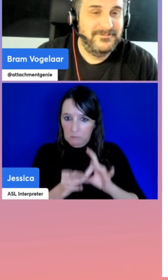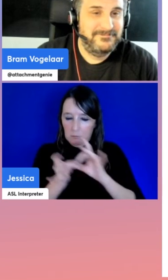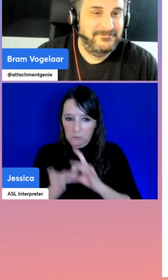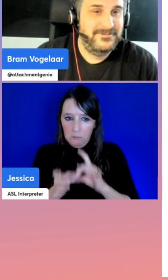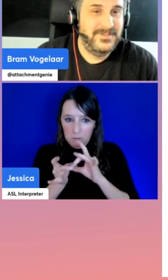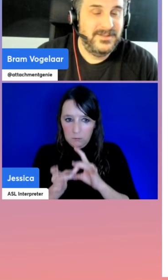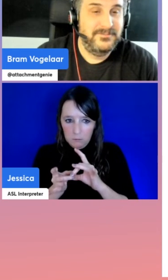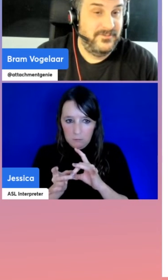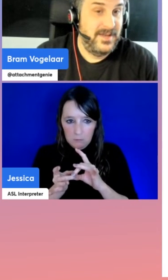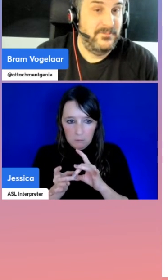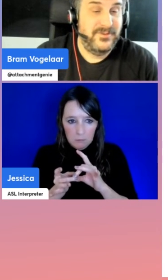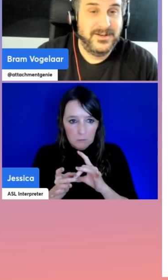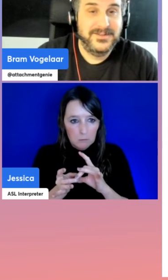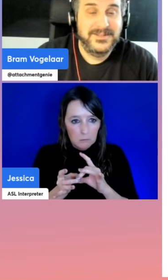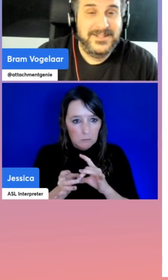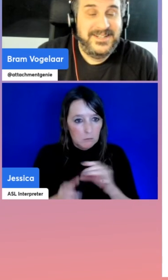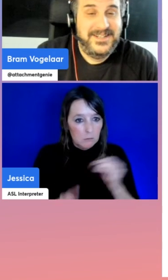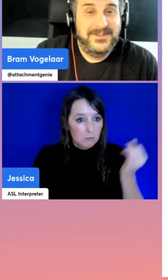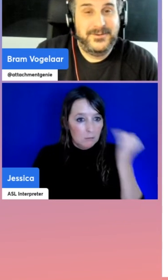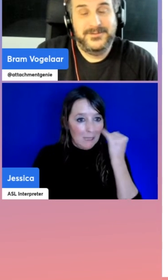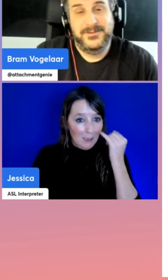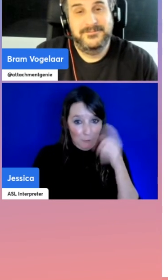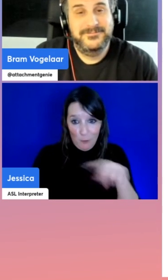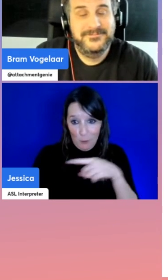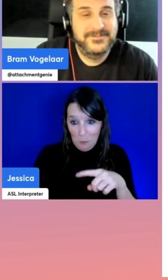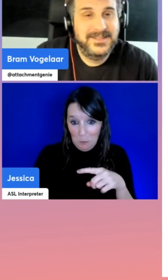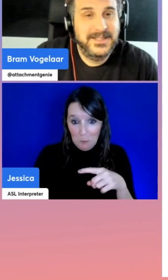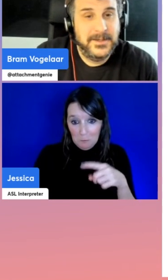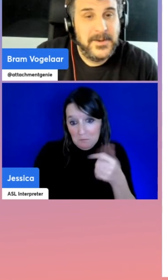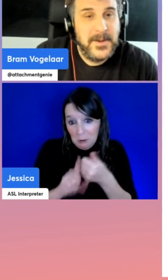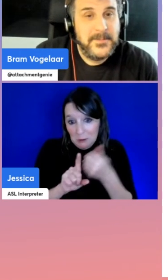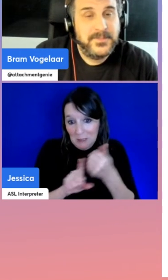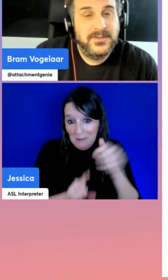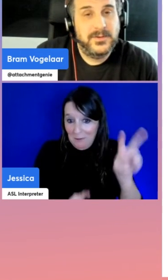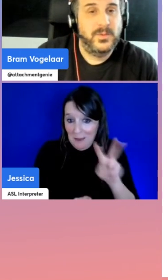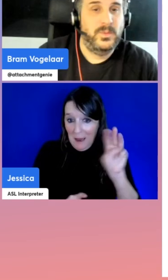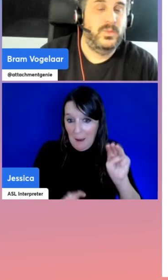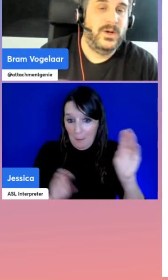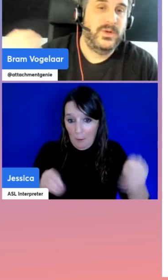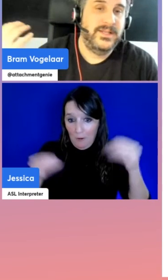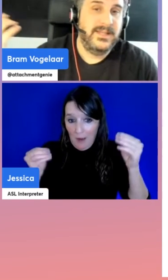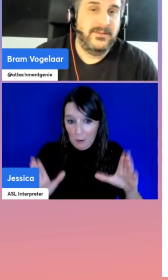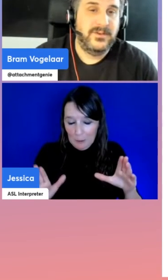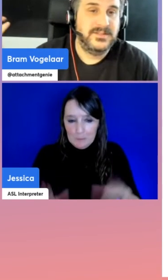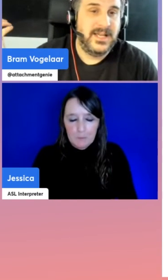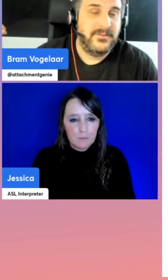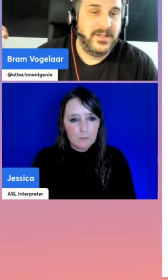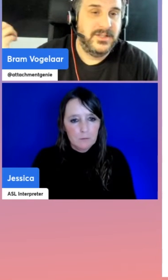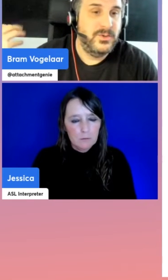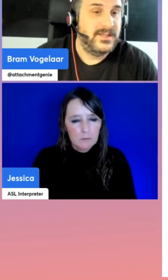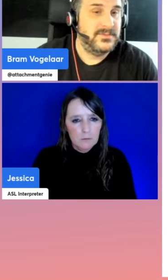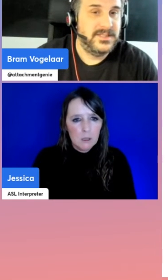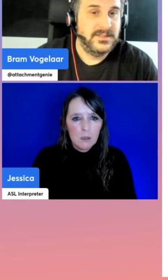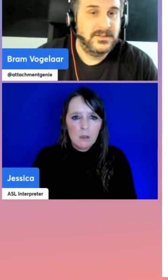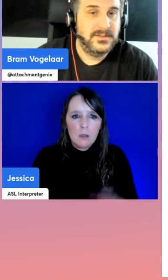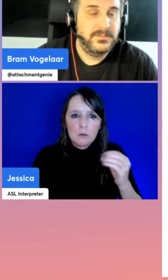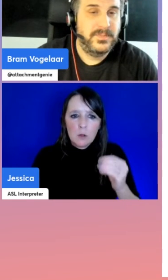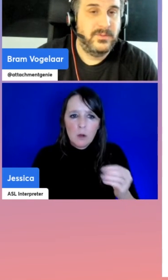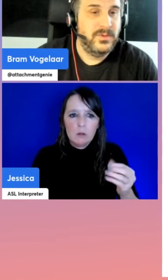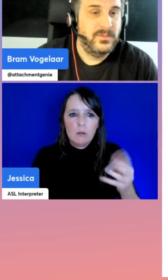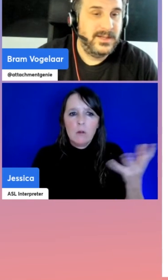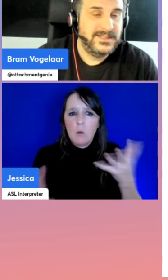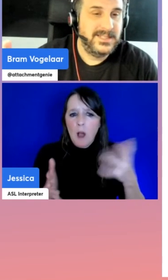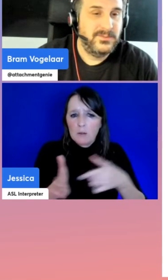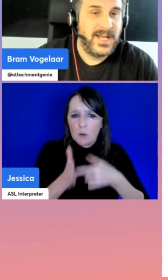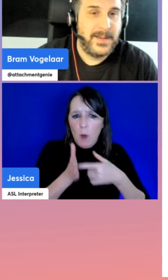data VM providers, or yeah. So what would it take for us to have a US region?